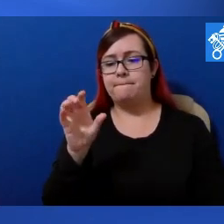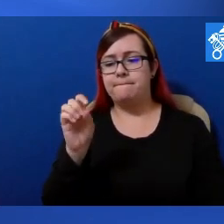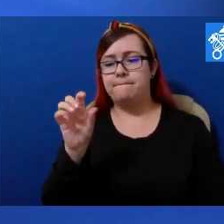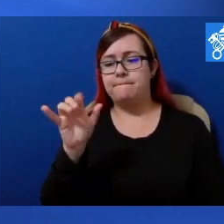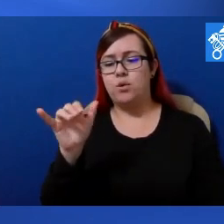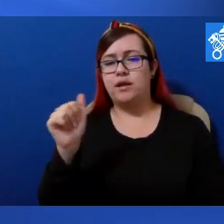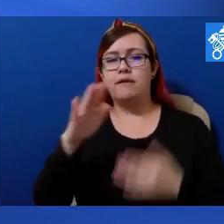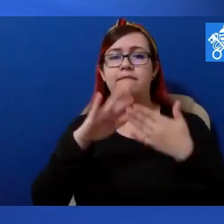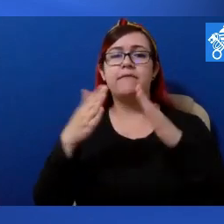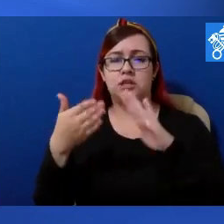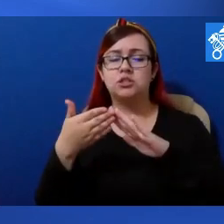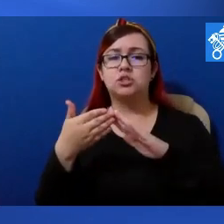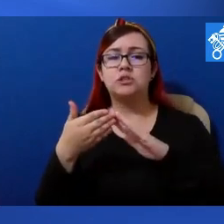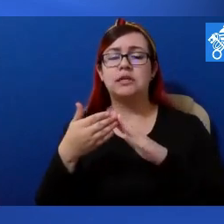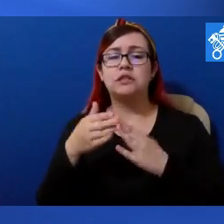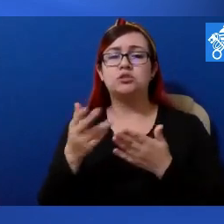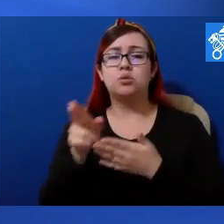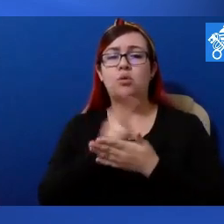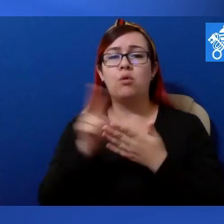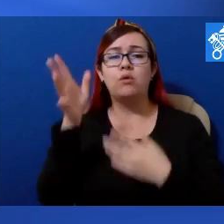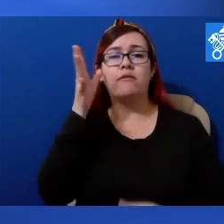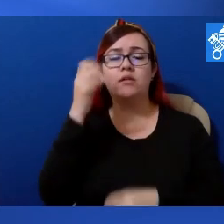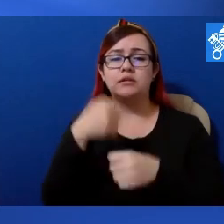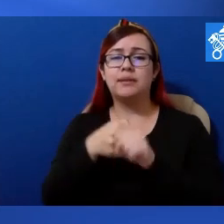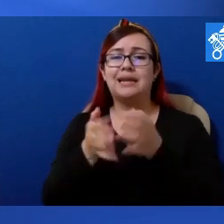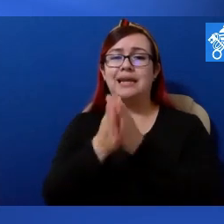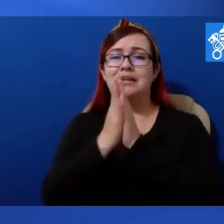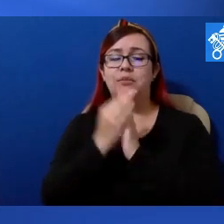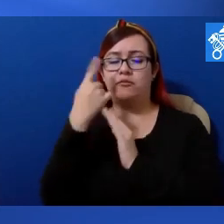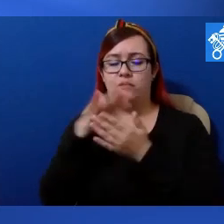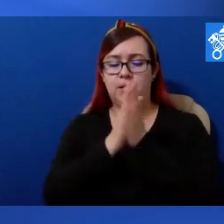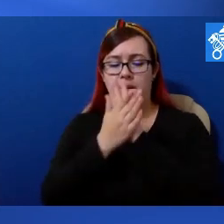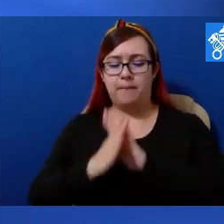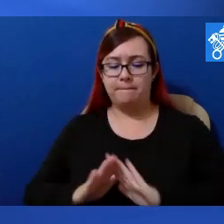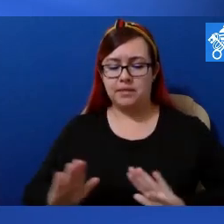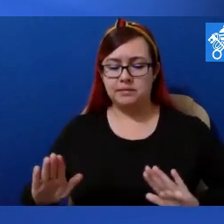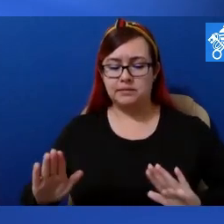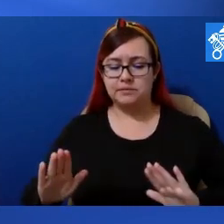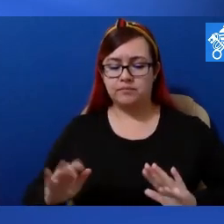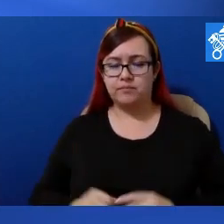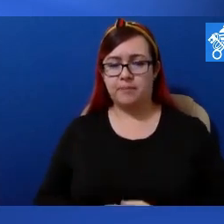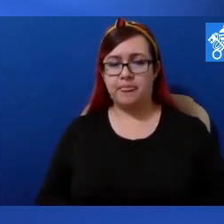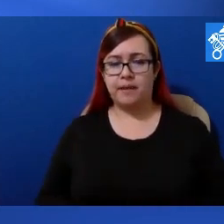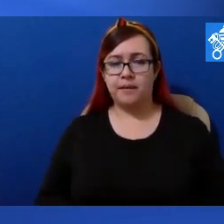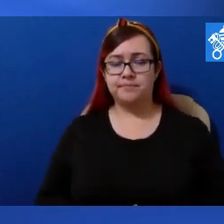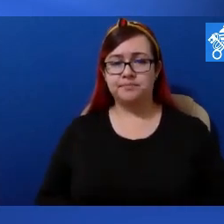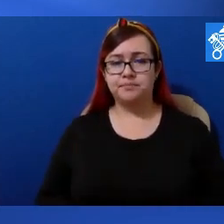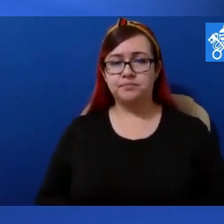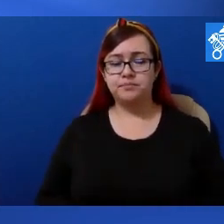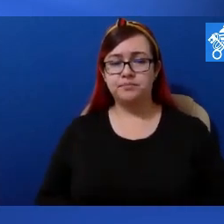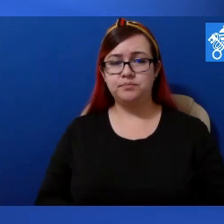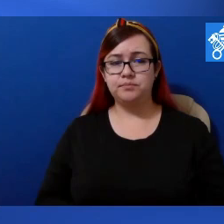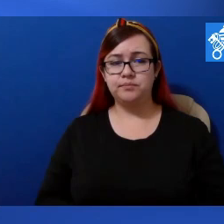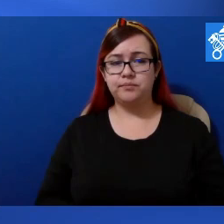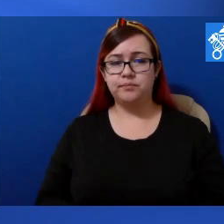the Congo. And she's among seven other people who were killed, reportedly killed, on Thursday, 20th of October, in